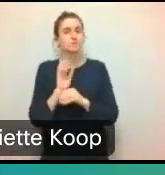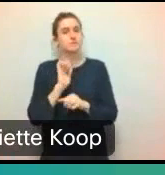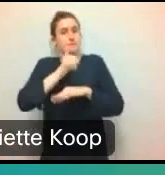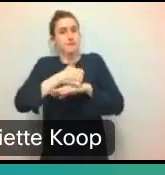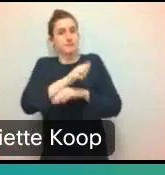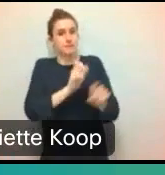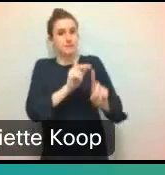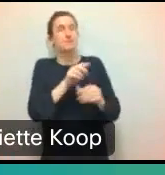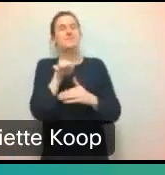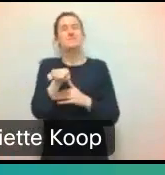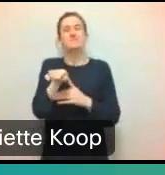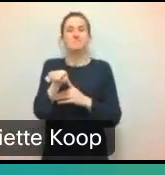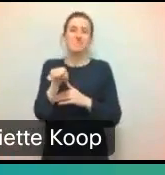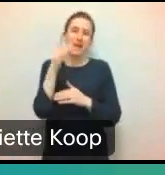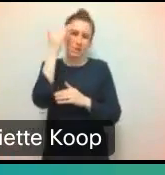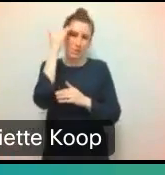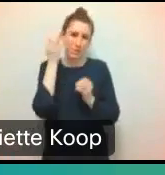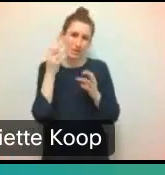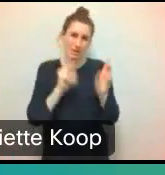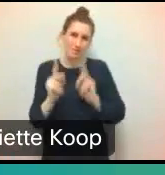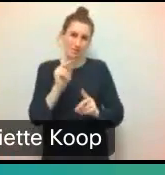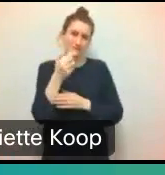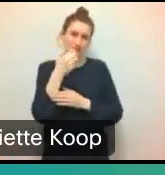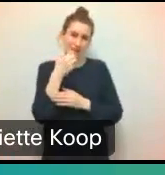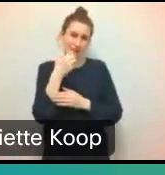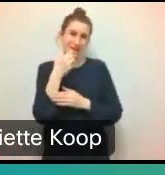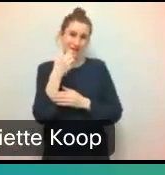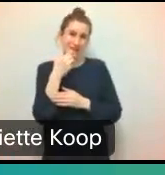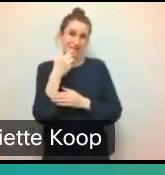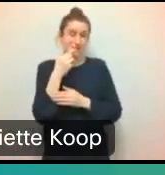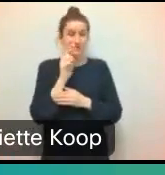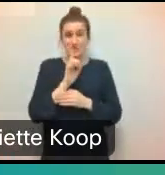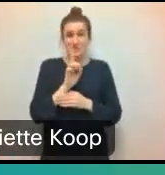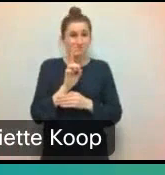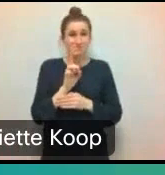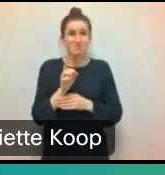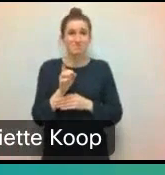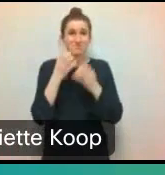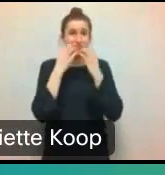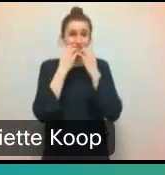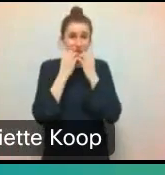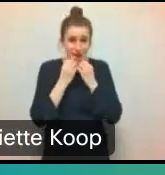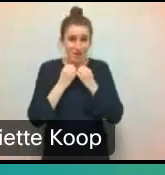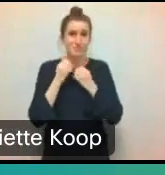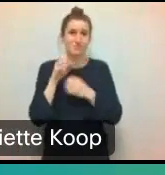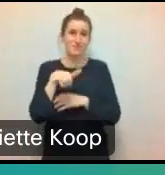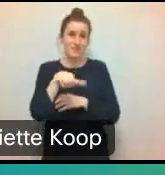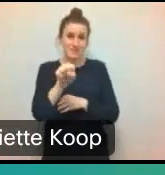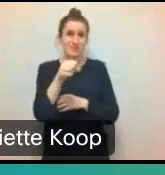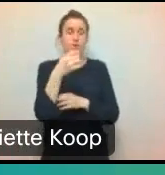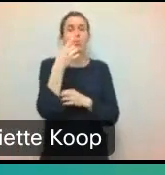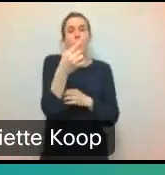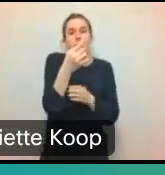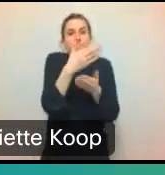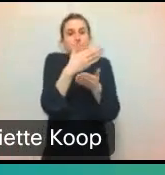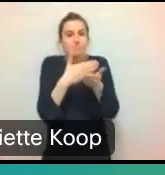that it's a cliche that's been done to death, but it truly has value, because one detail, one piece of information